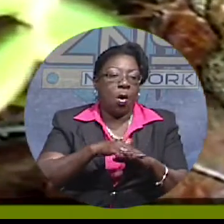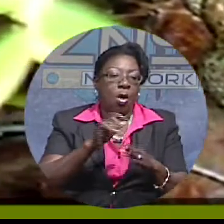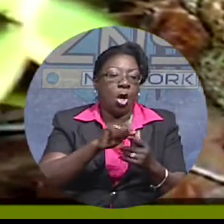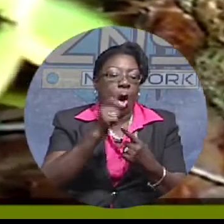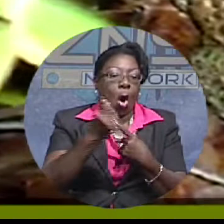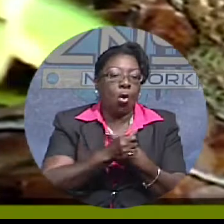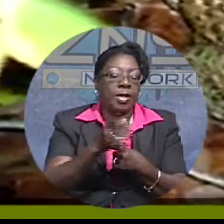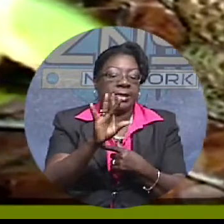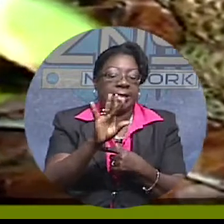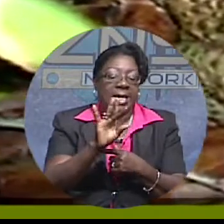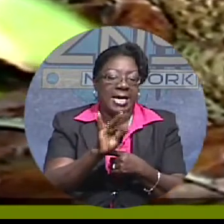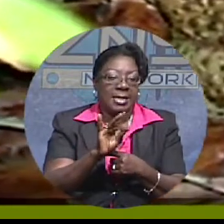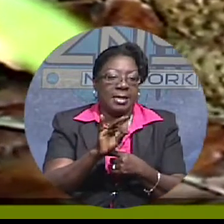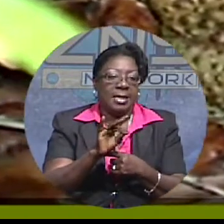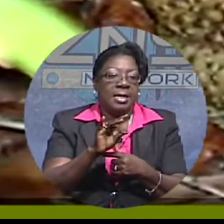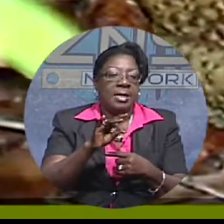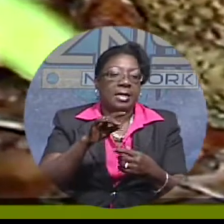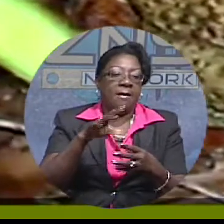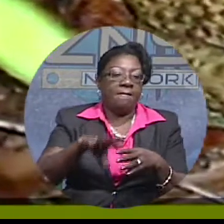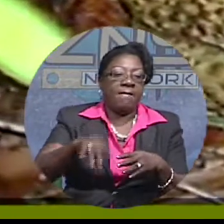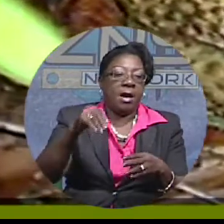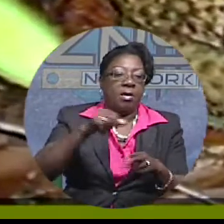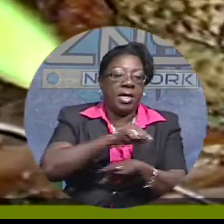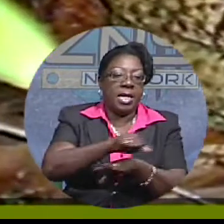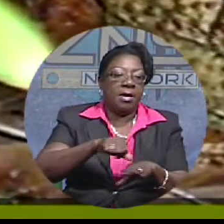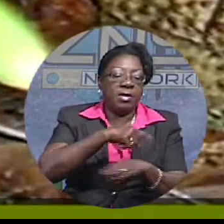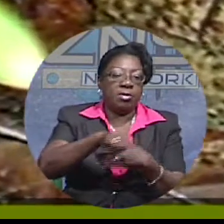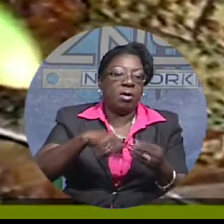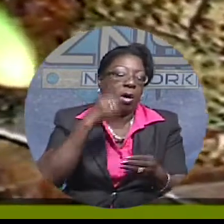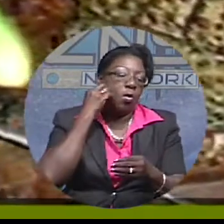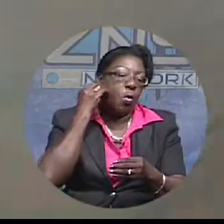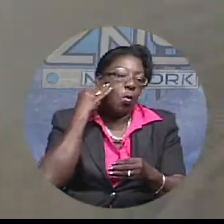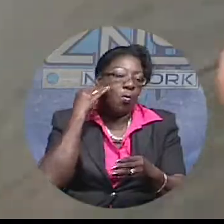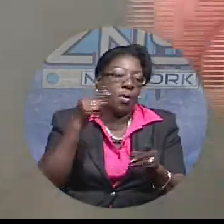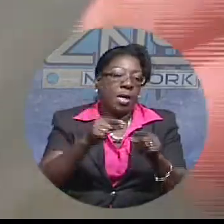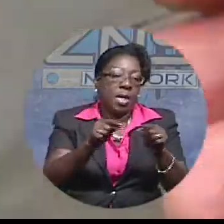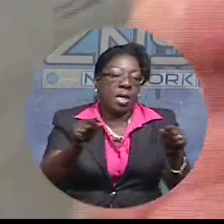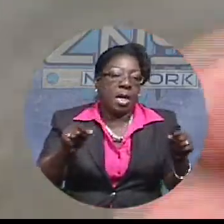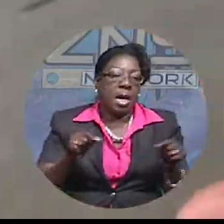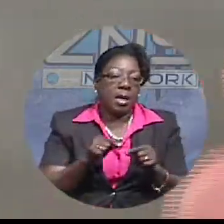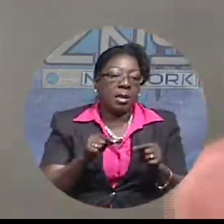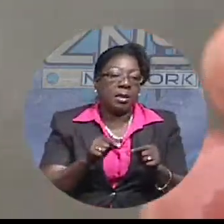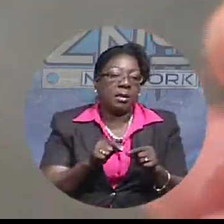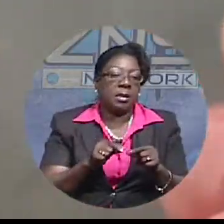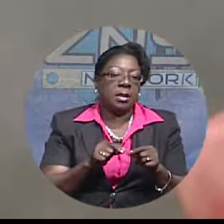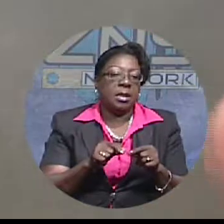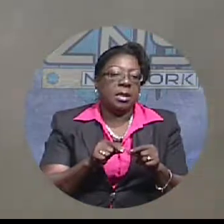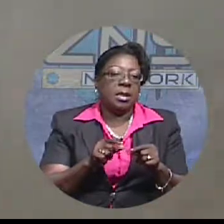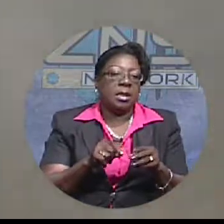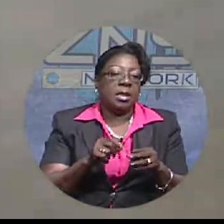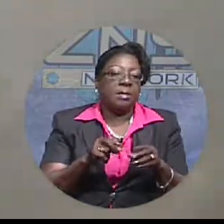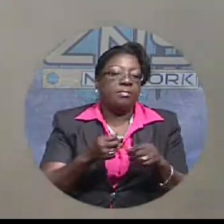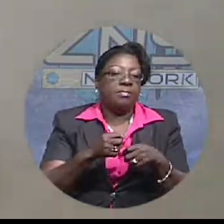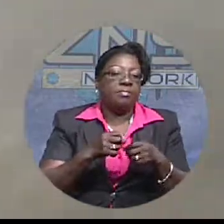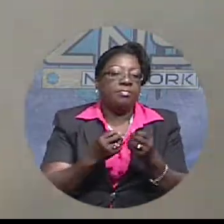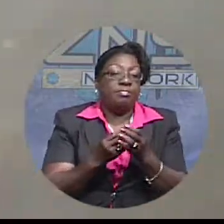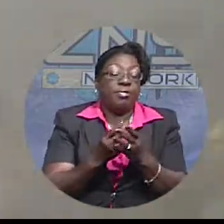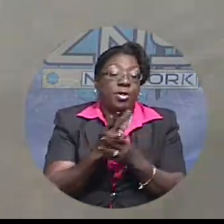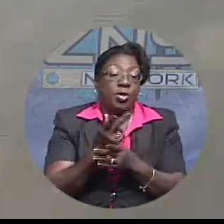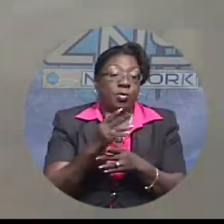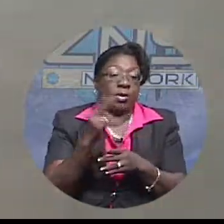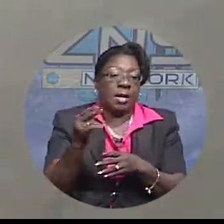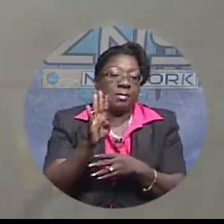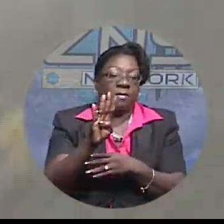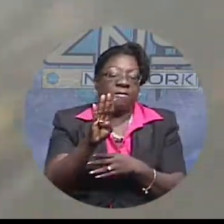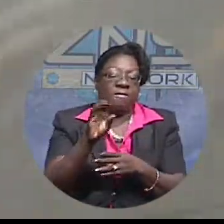is found in urban areas around homes, gardens, and in ponds. Its female toad can produce up to 30,000 eggs, possibly twice